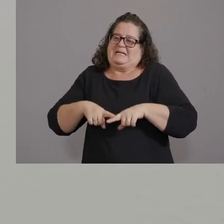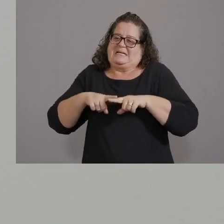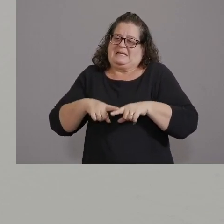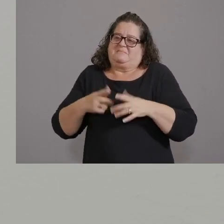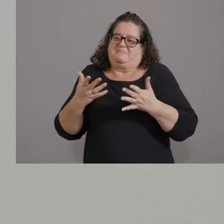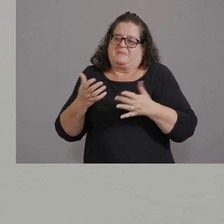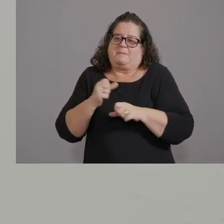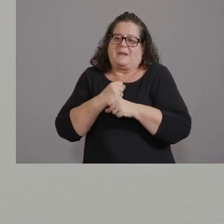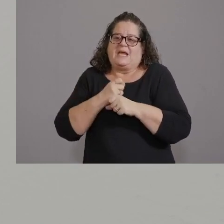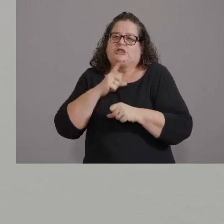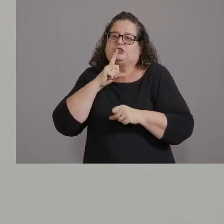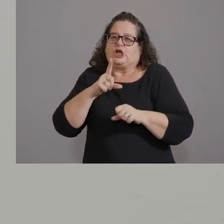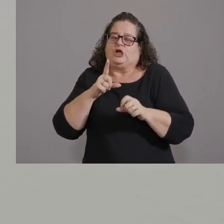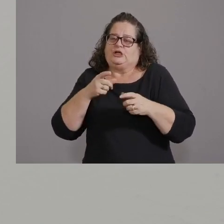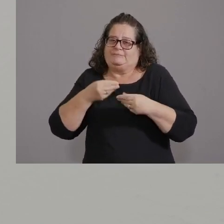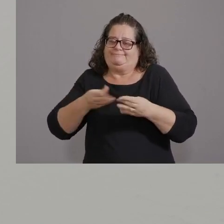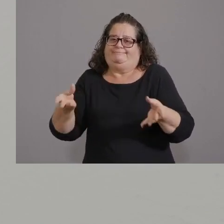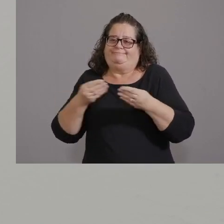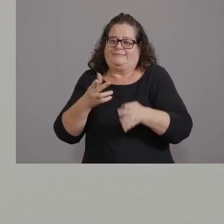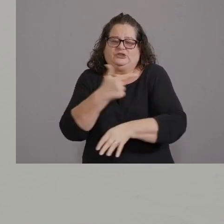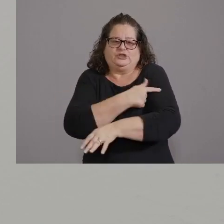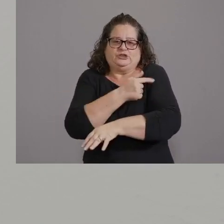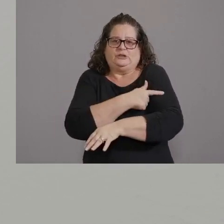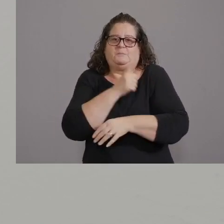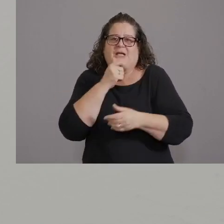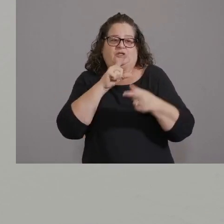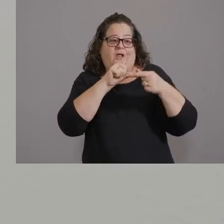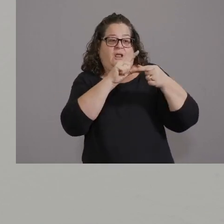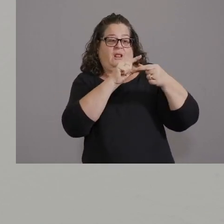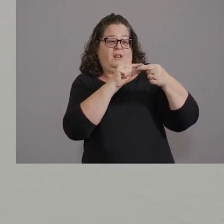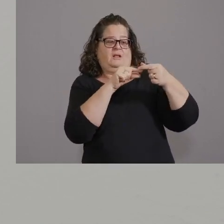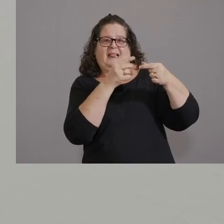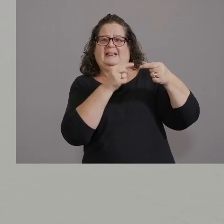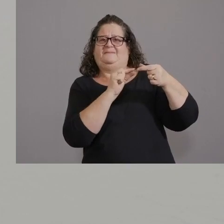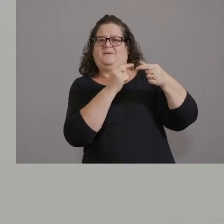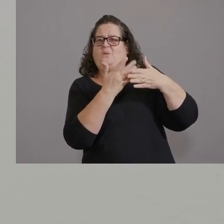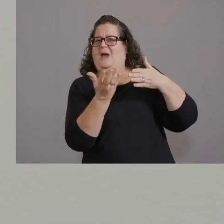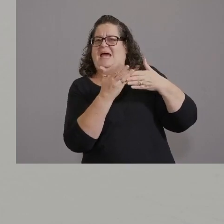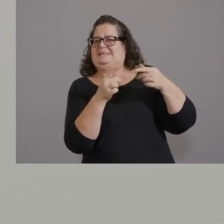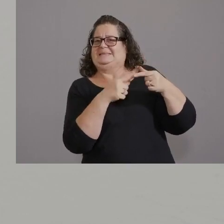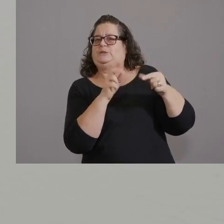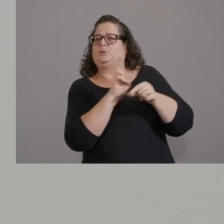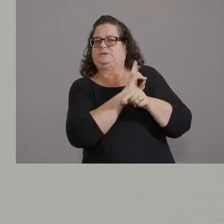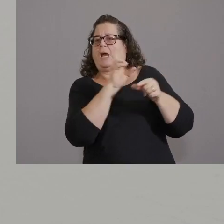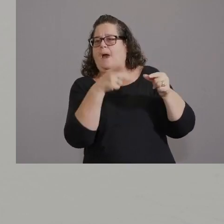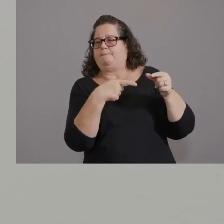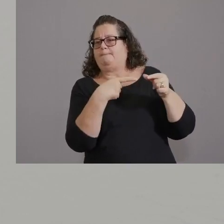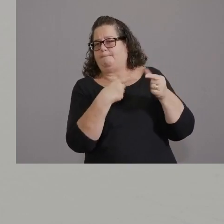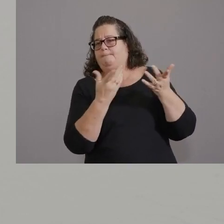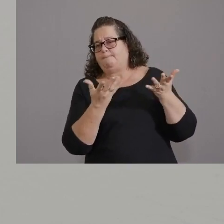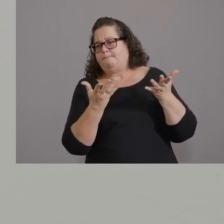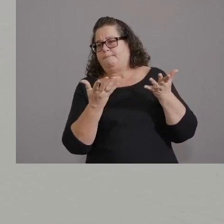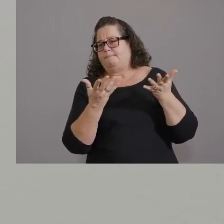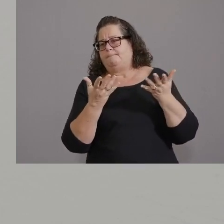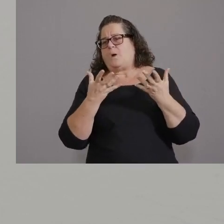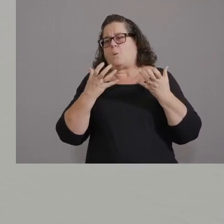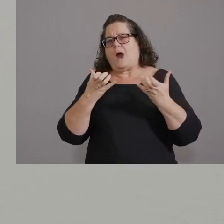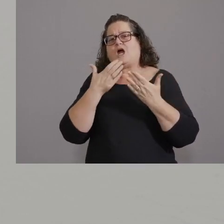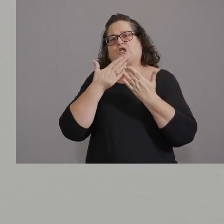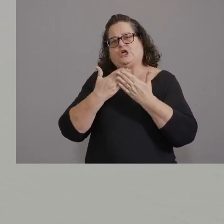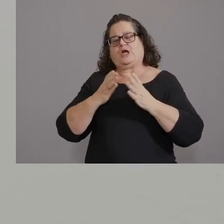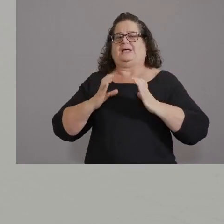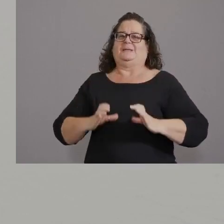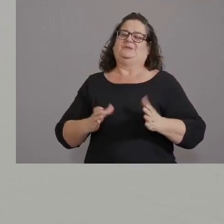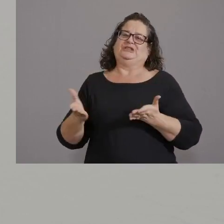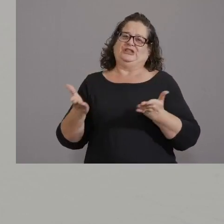wasted, and that we're trying to be as customer service friendly as possible. Great. And my last one, I know other people